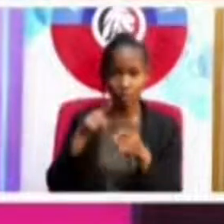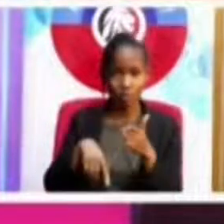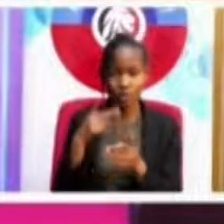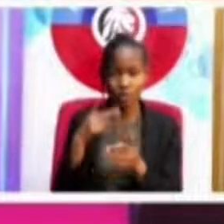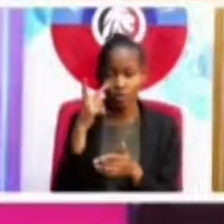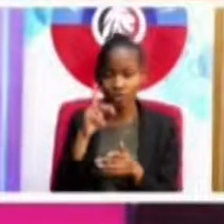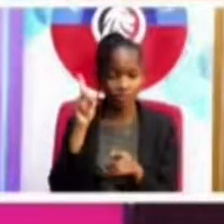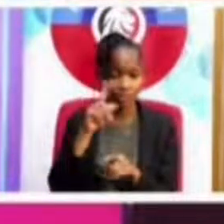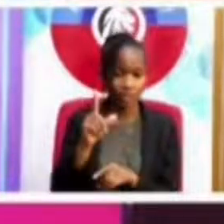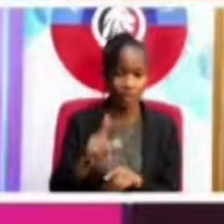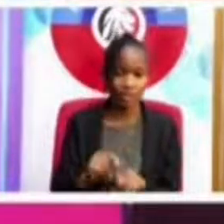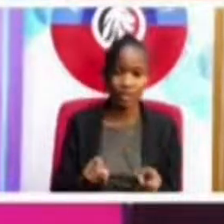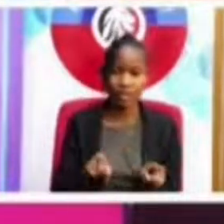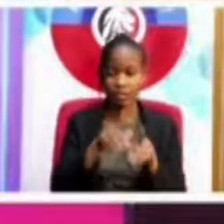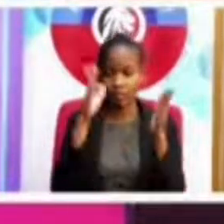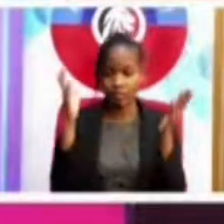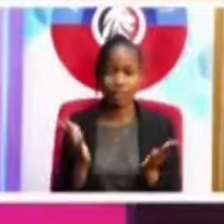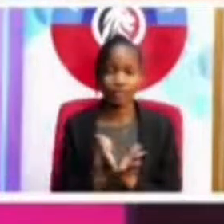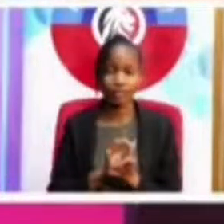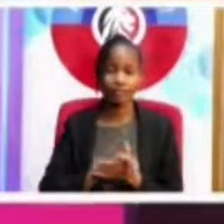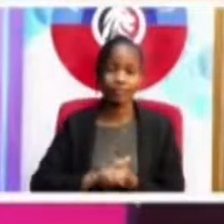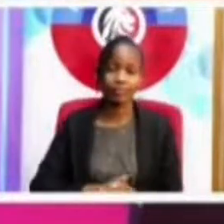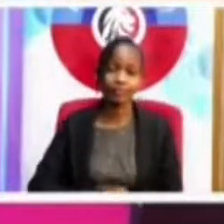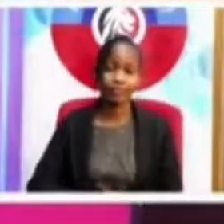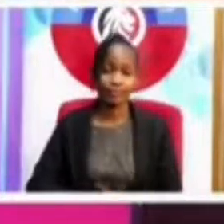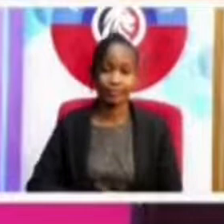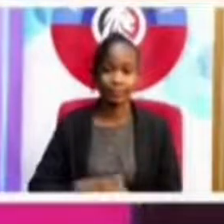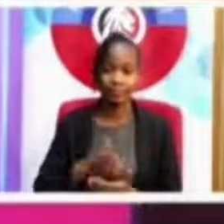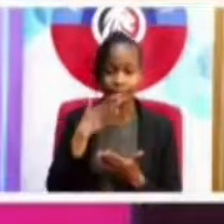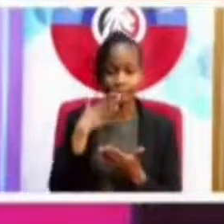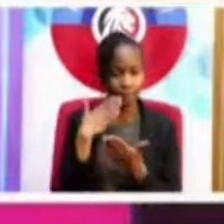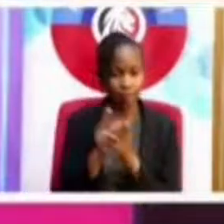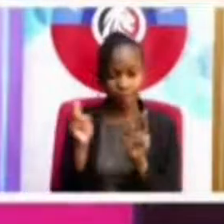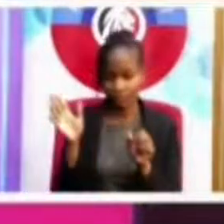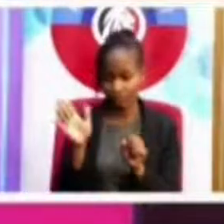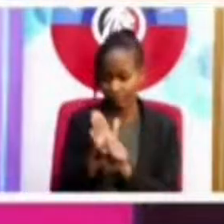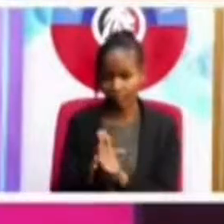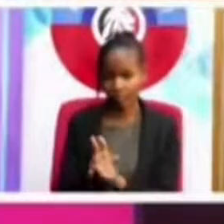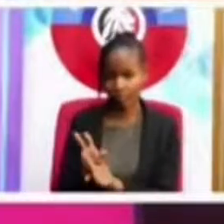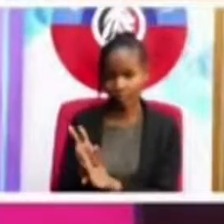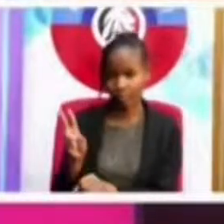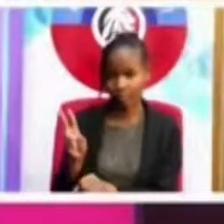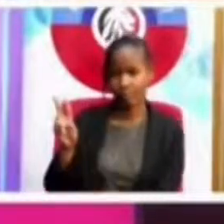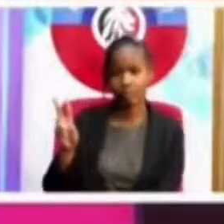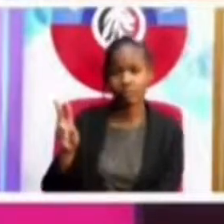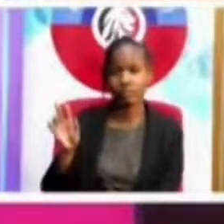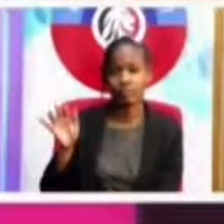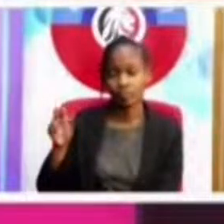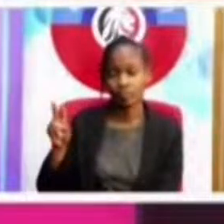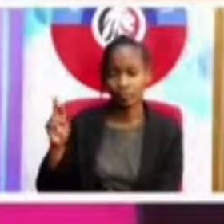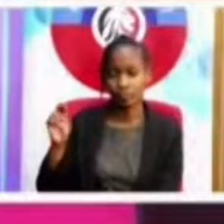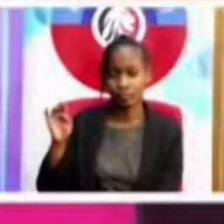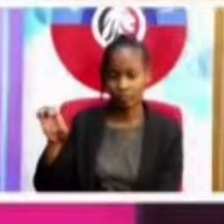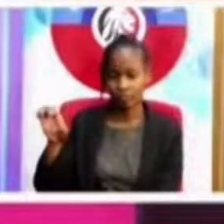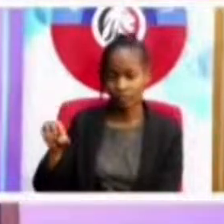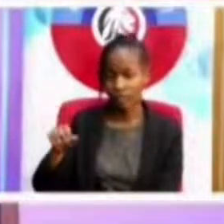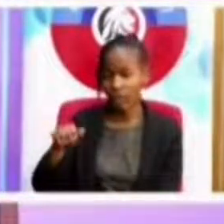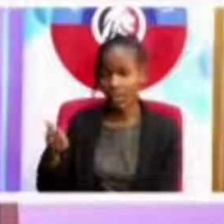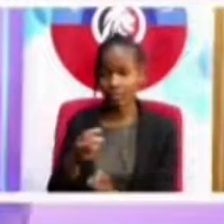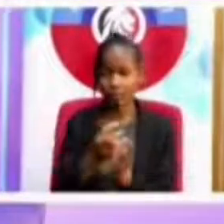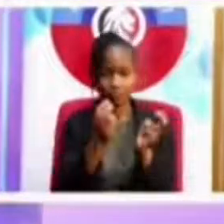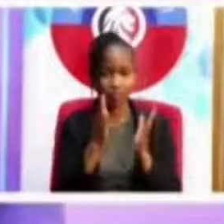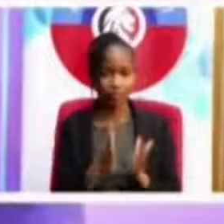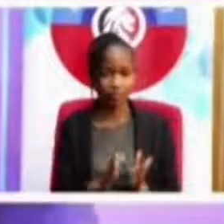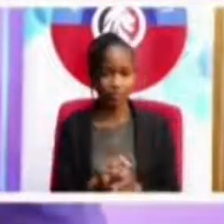and the continent. Thank you very much, Yvonne, and fellow panelists. First, I was